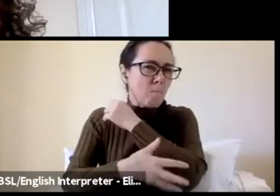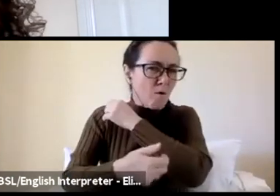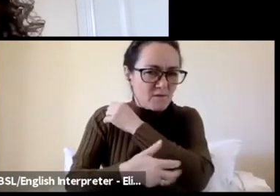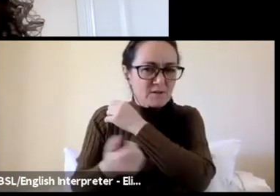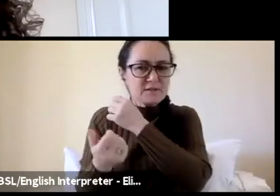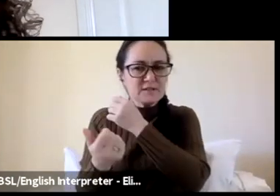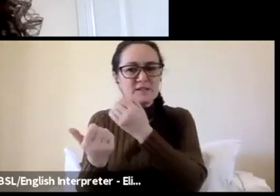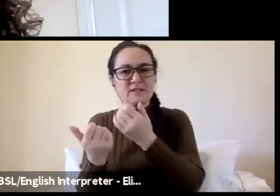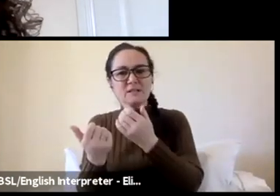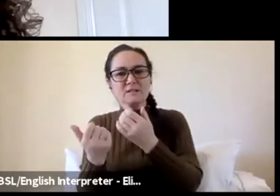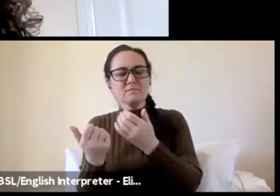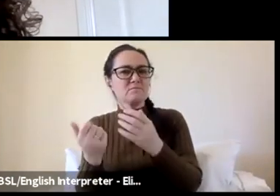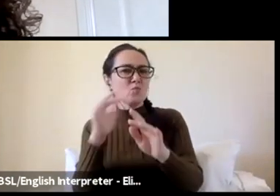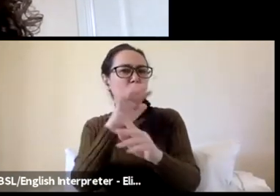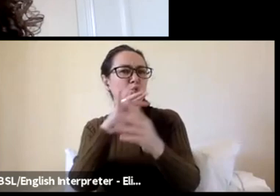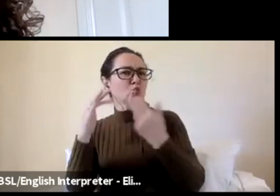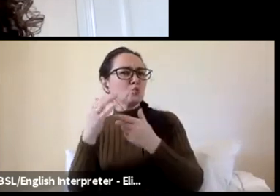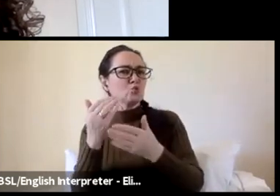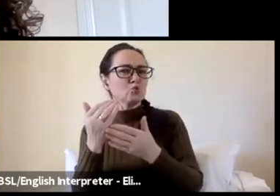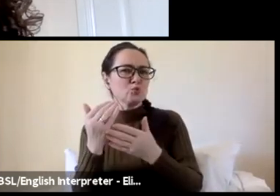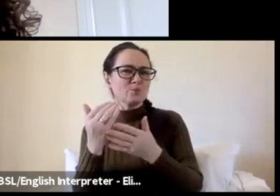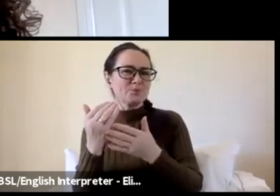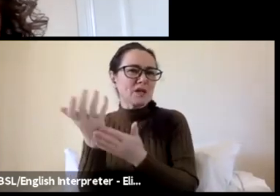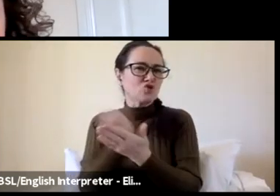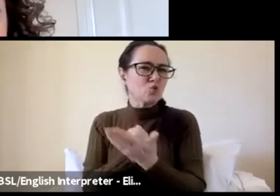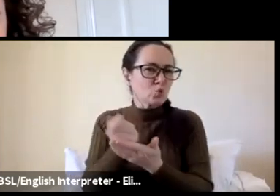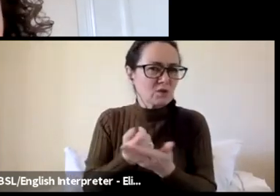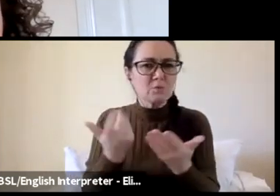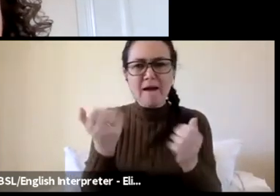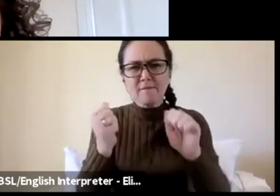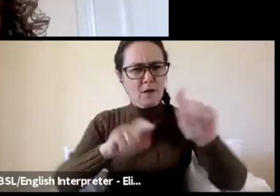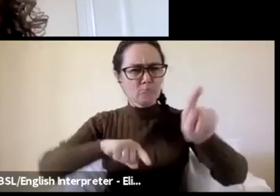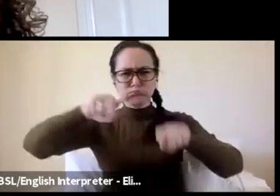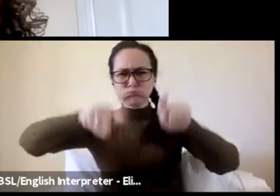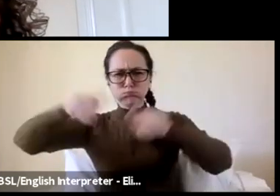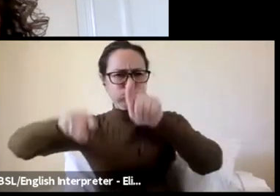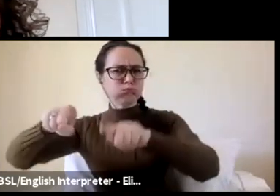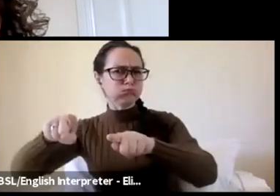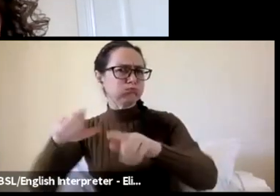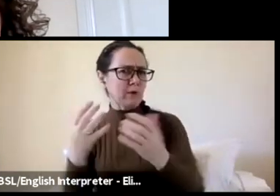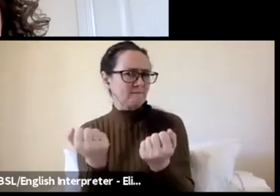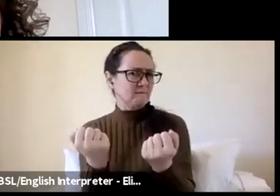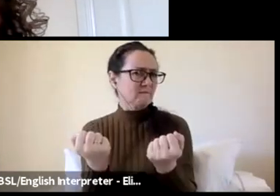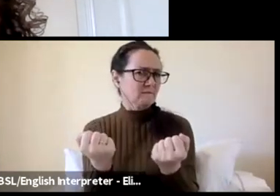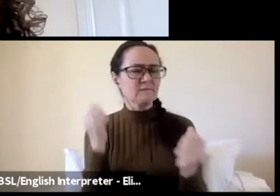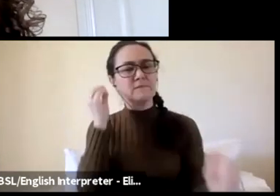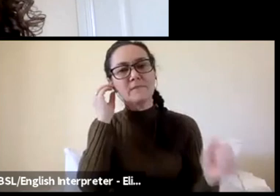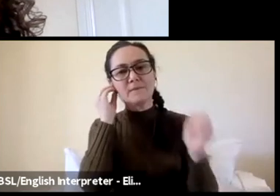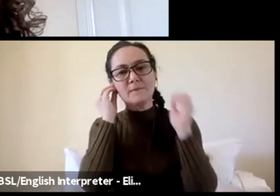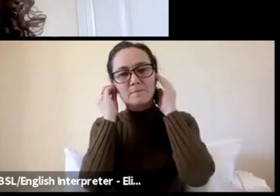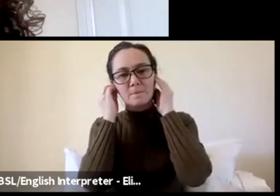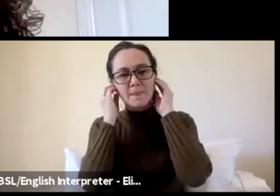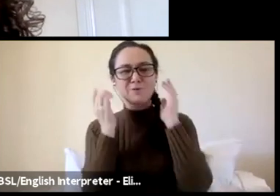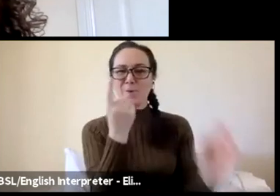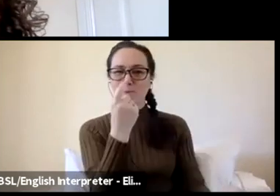and experience and knowledge in the room. So that is absolutely excellent. All right. So I just have one more poll for